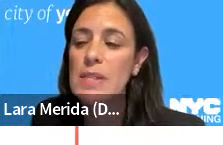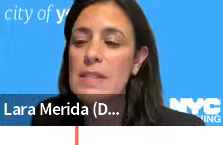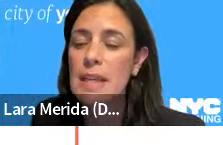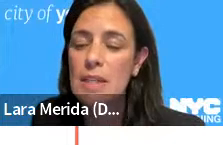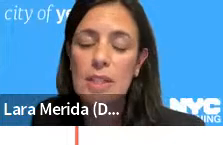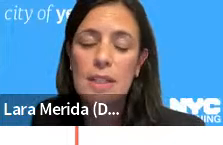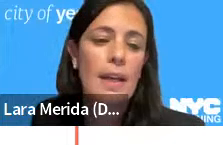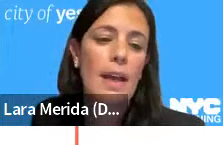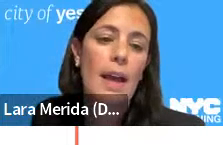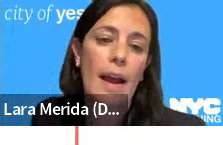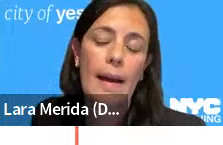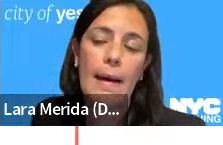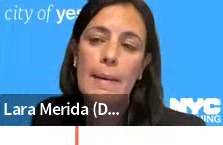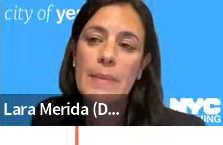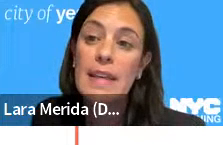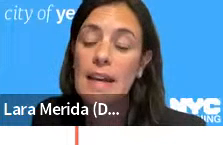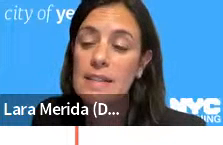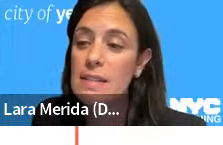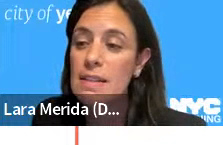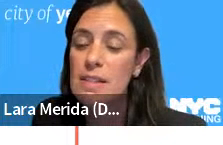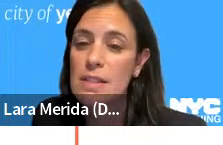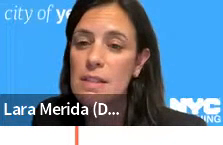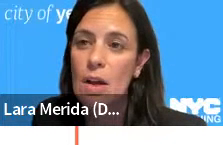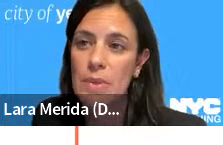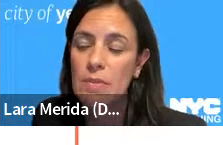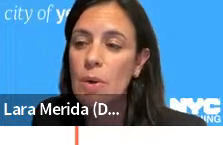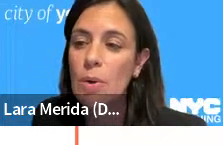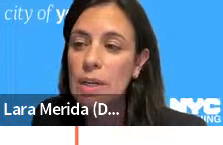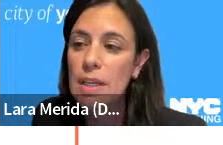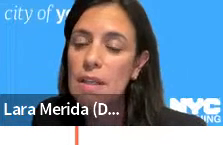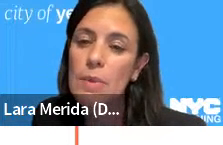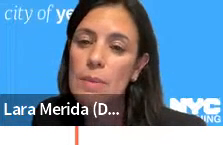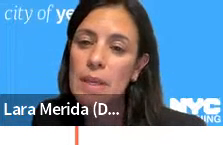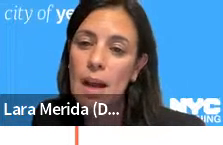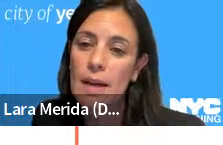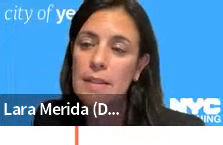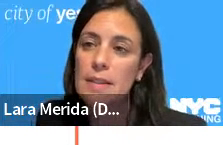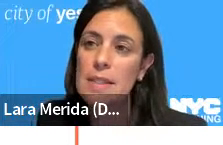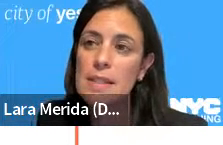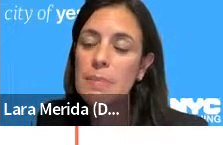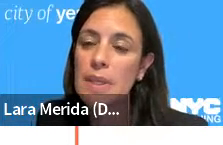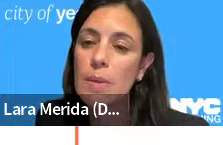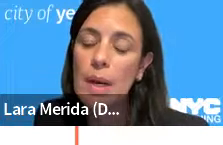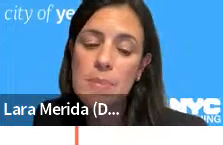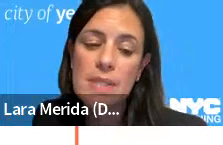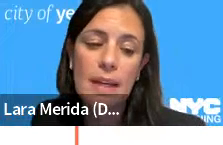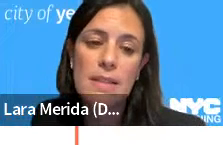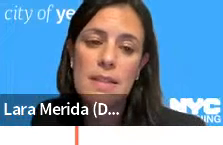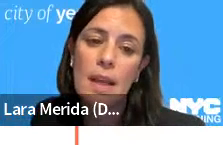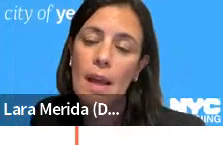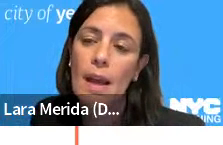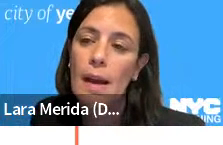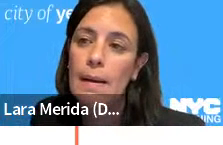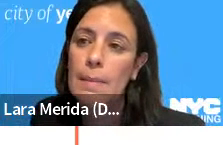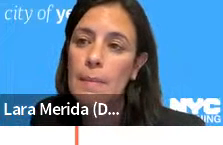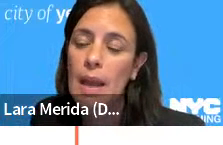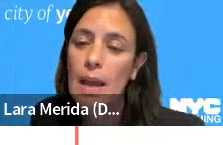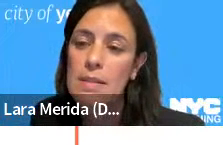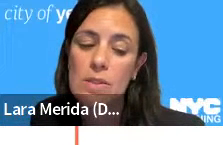record of this presentation? Yes, this is all being recorded. It will be on the DCP website